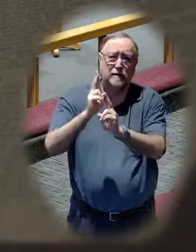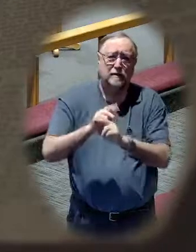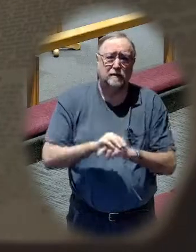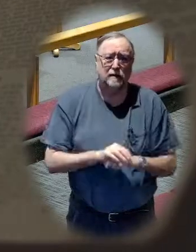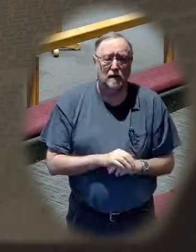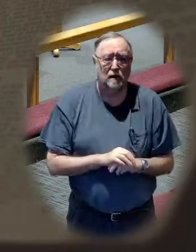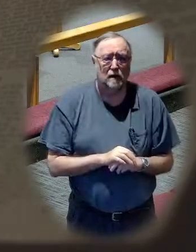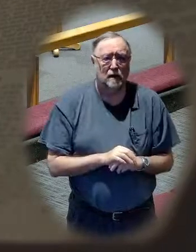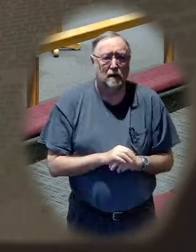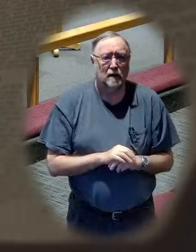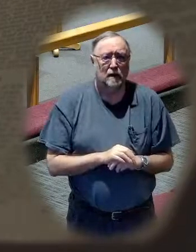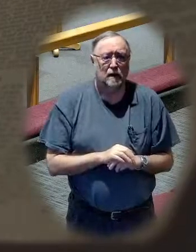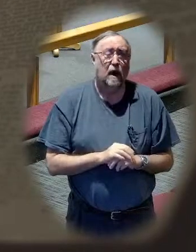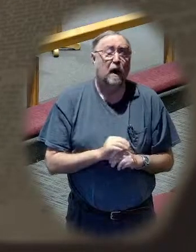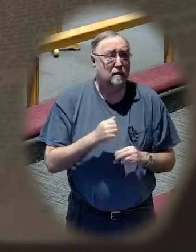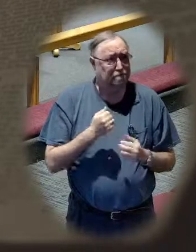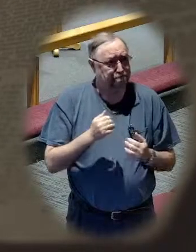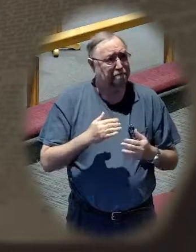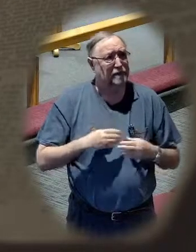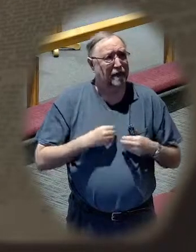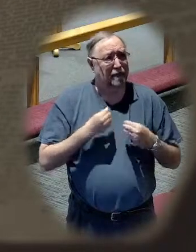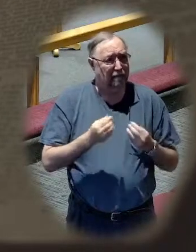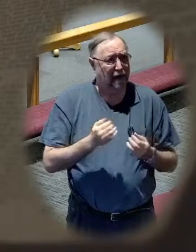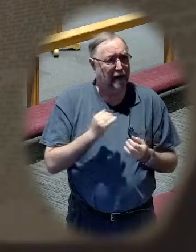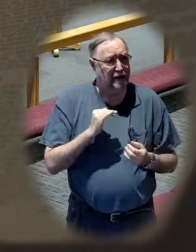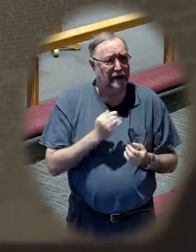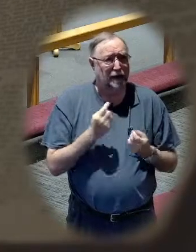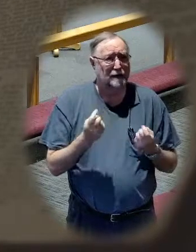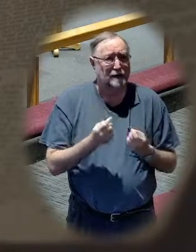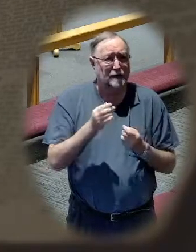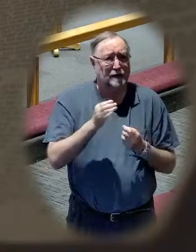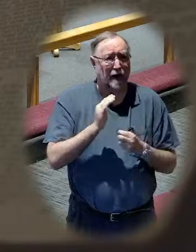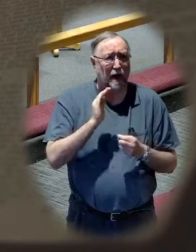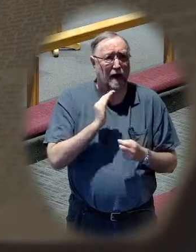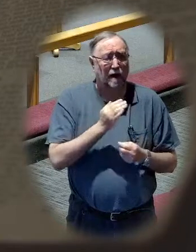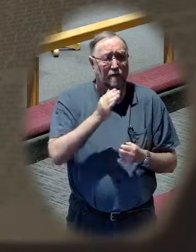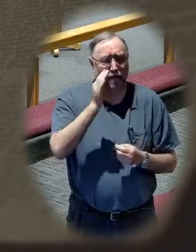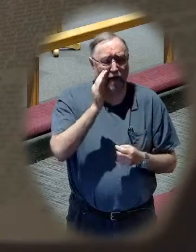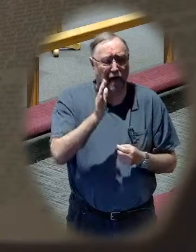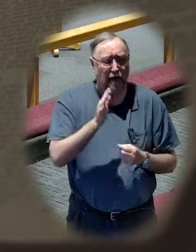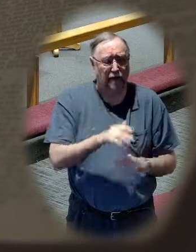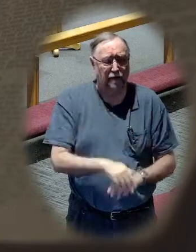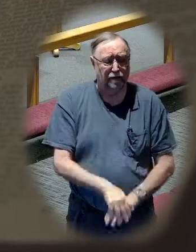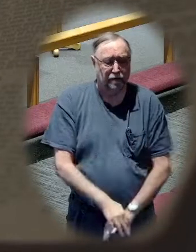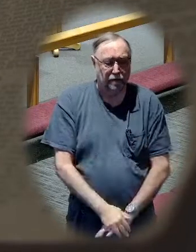Let us take a moment and confess our sins to God our Father.